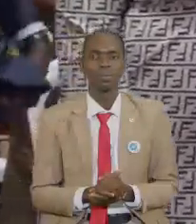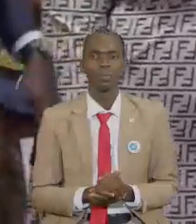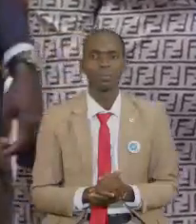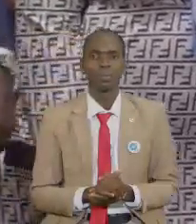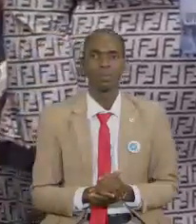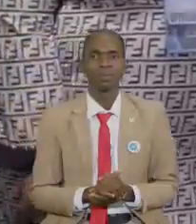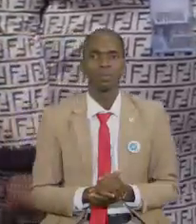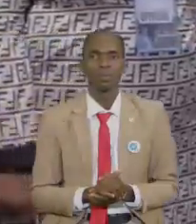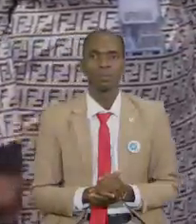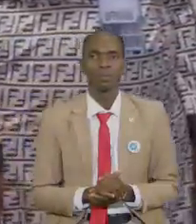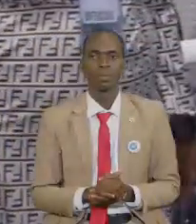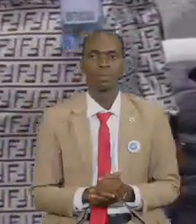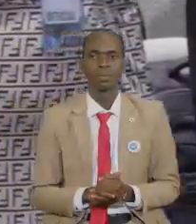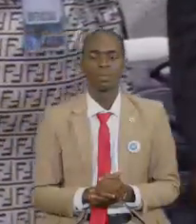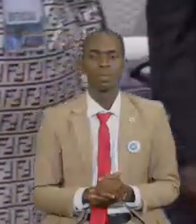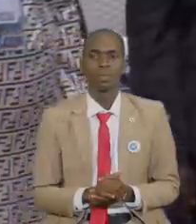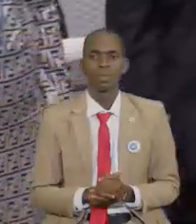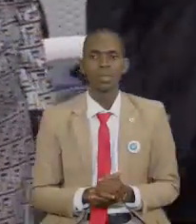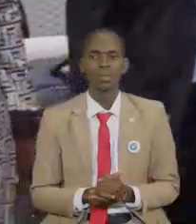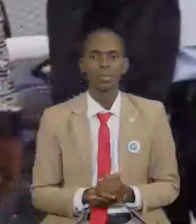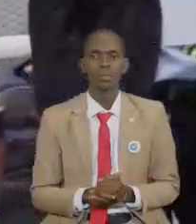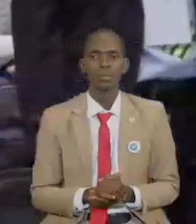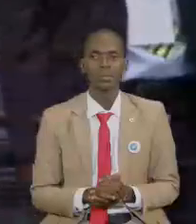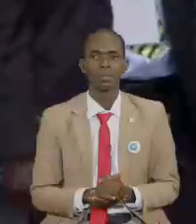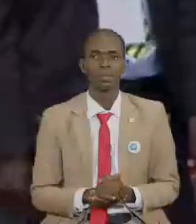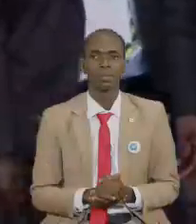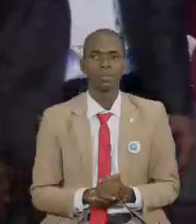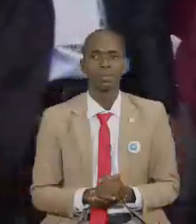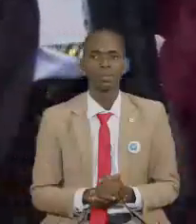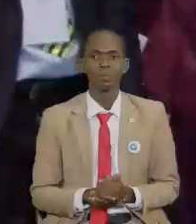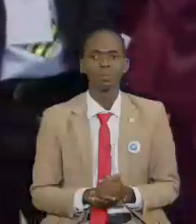Thank you.